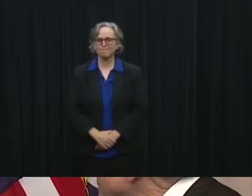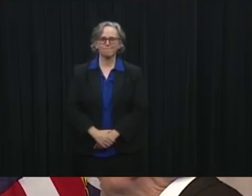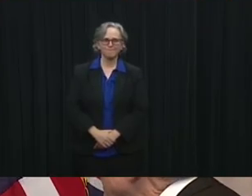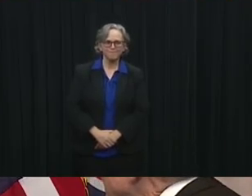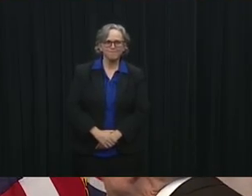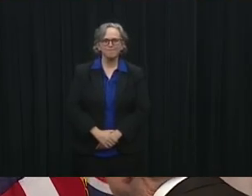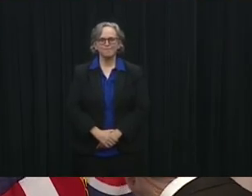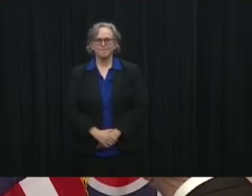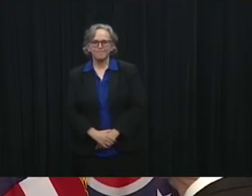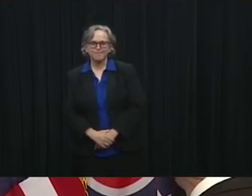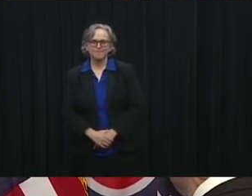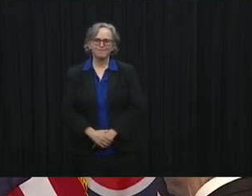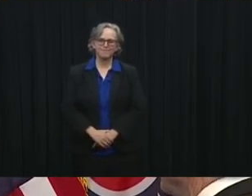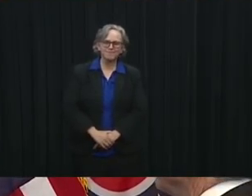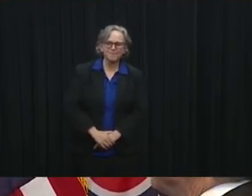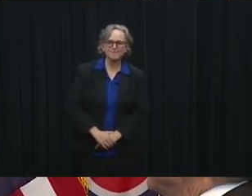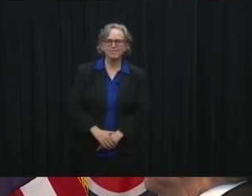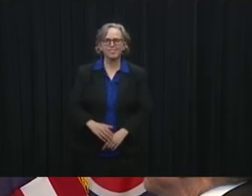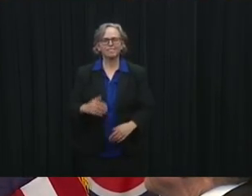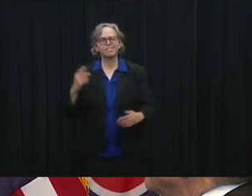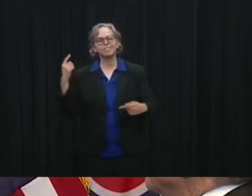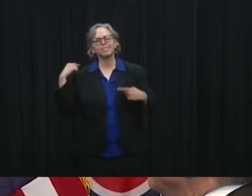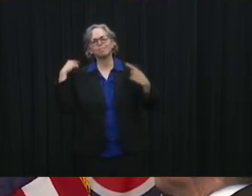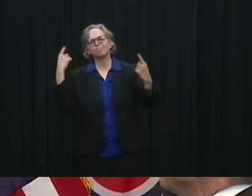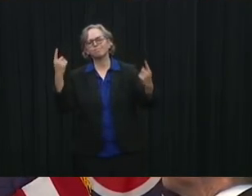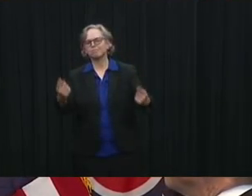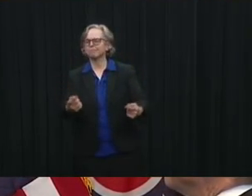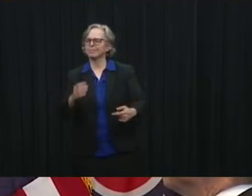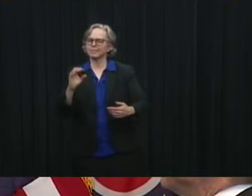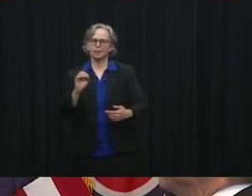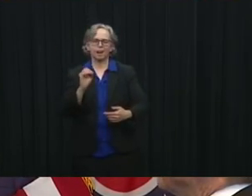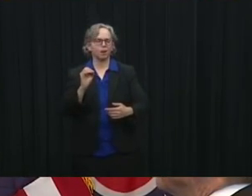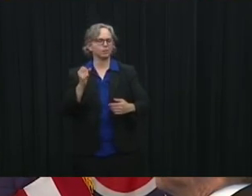We've always been Ohio strong.